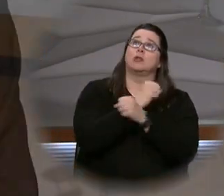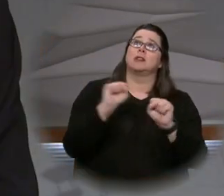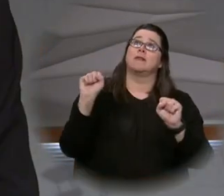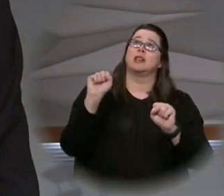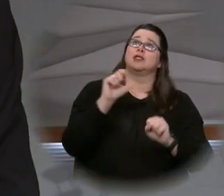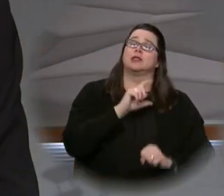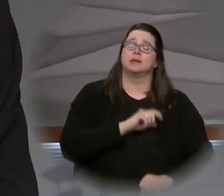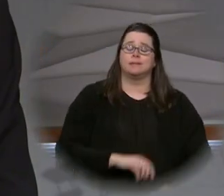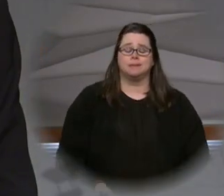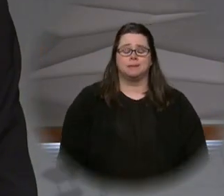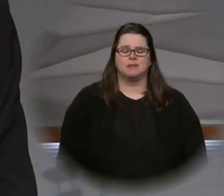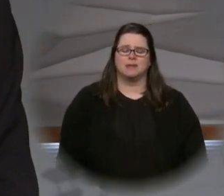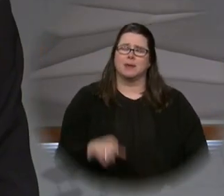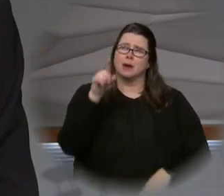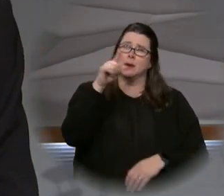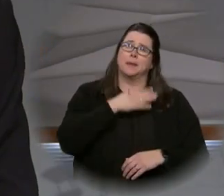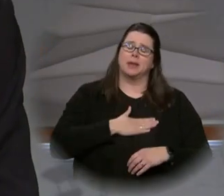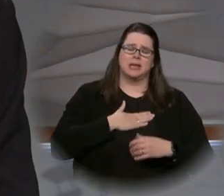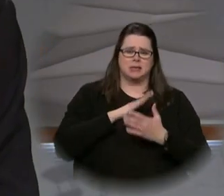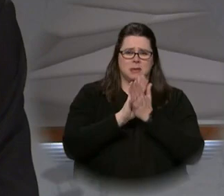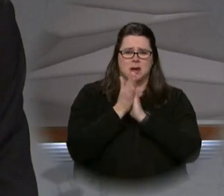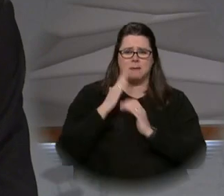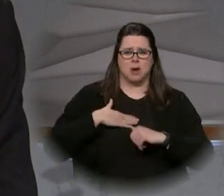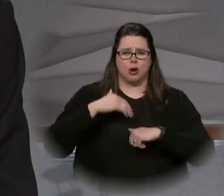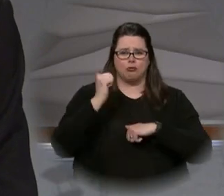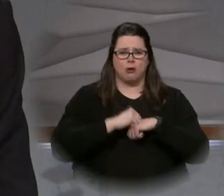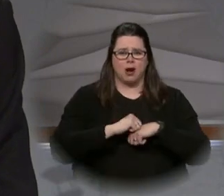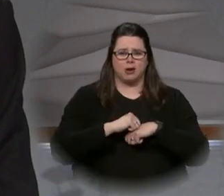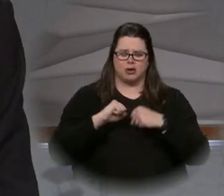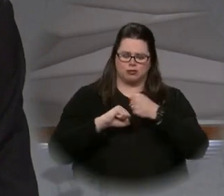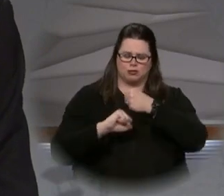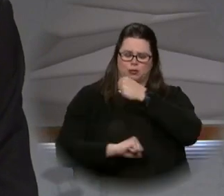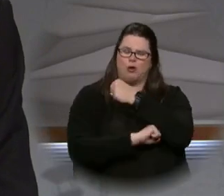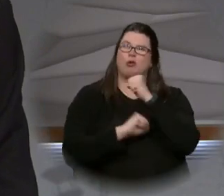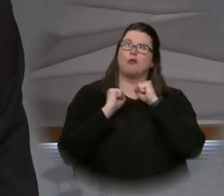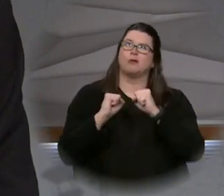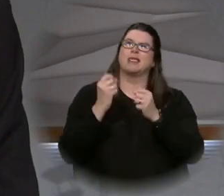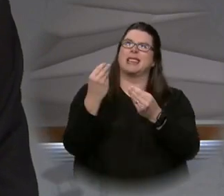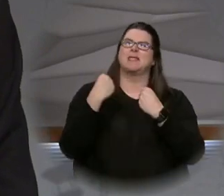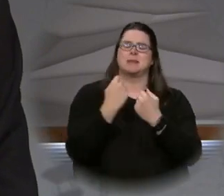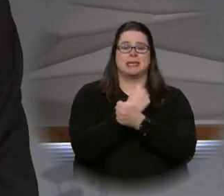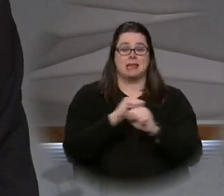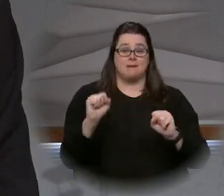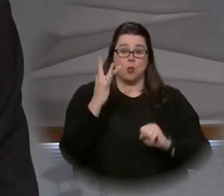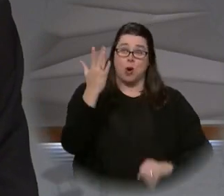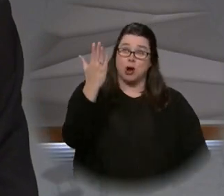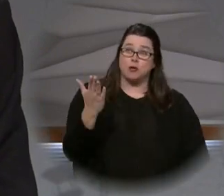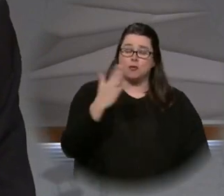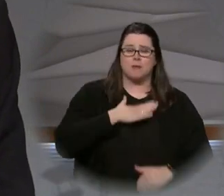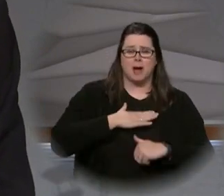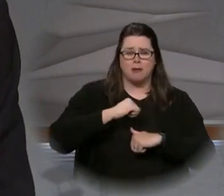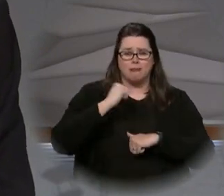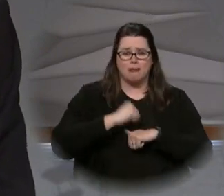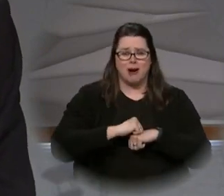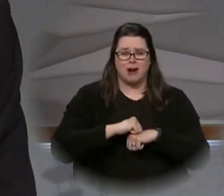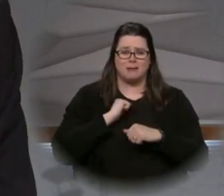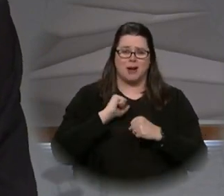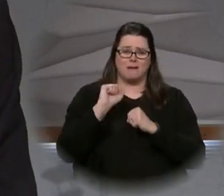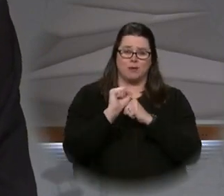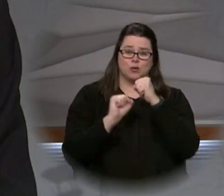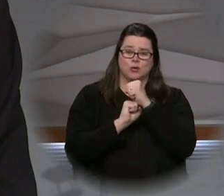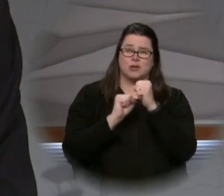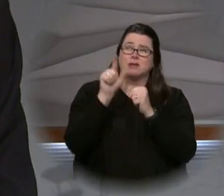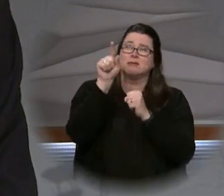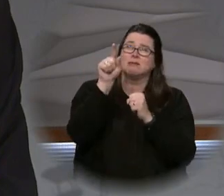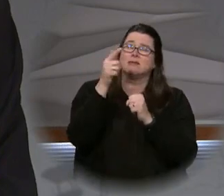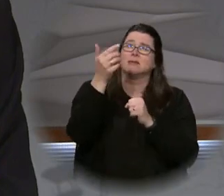I will sing of your salvation. Be my rock of refuge, a stronghold to give me safety. For you are my rock and my fortress. O